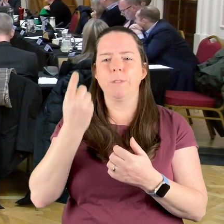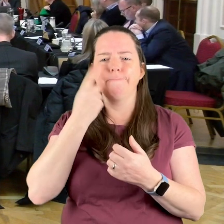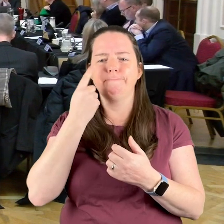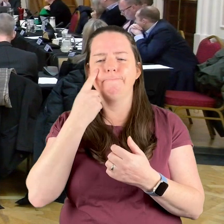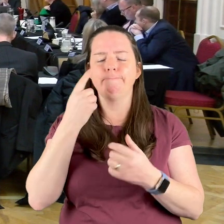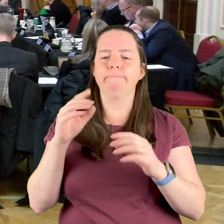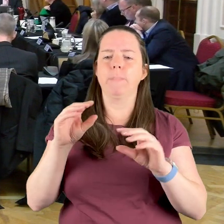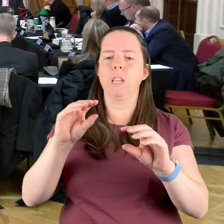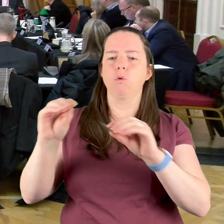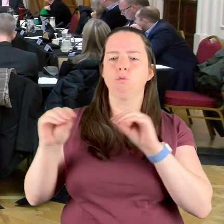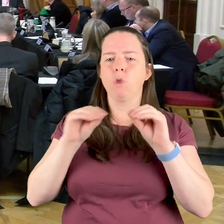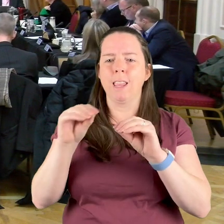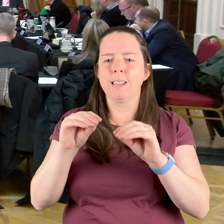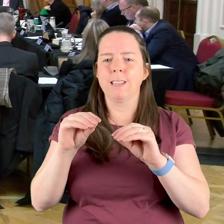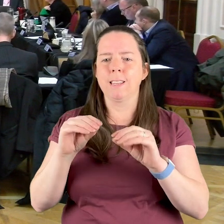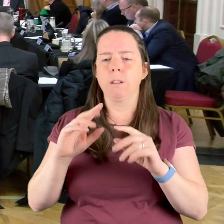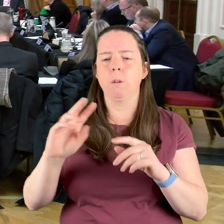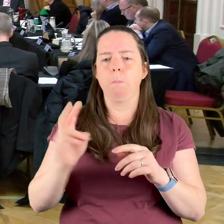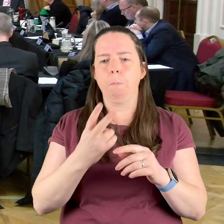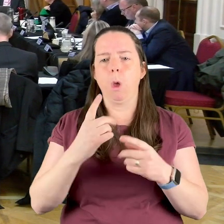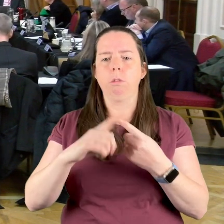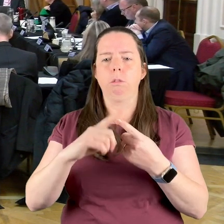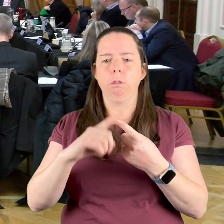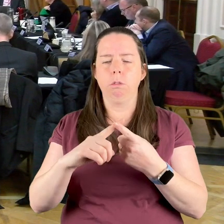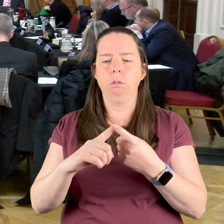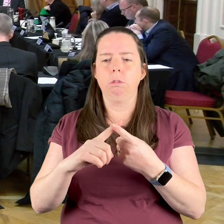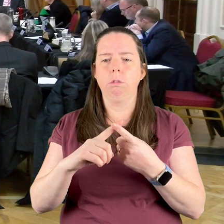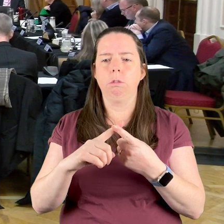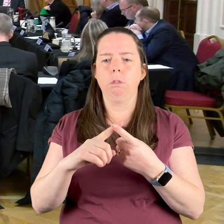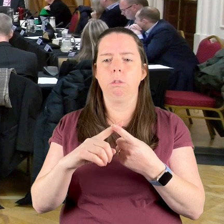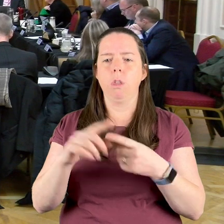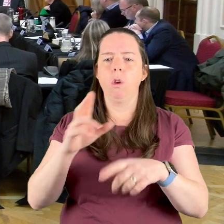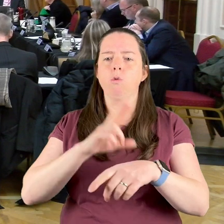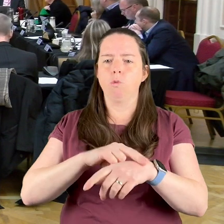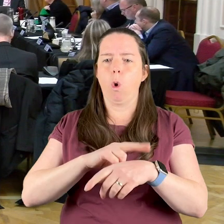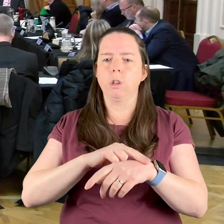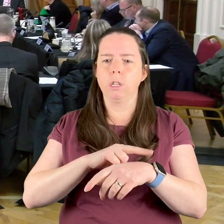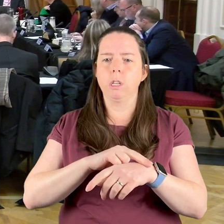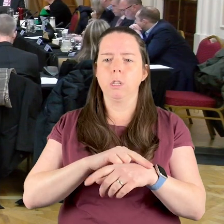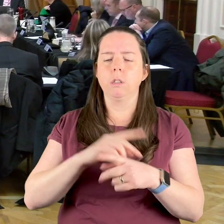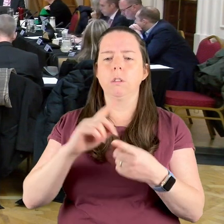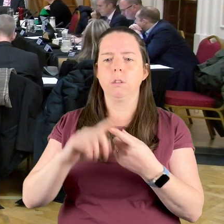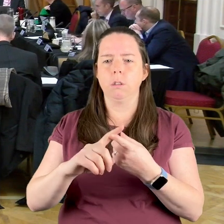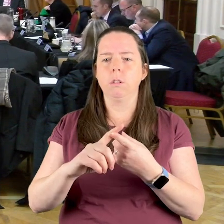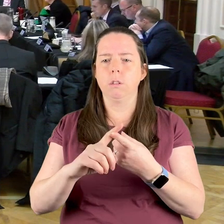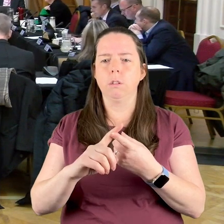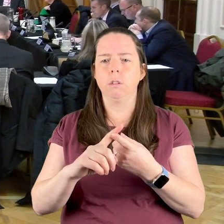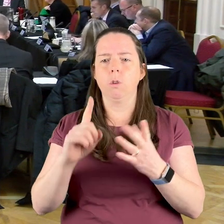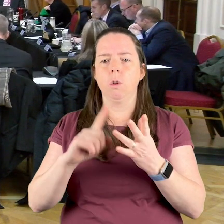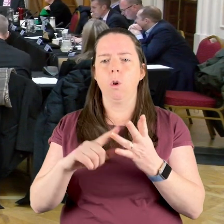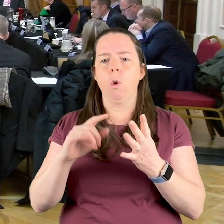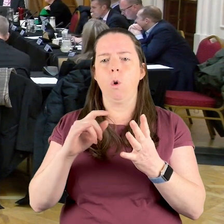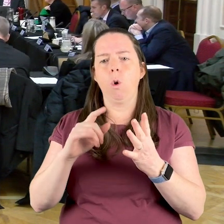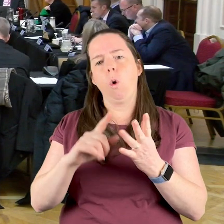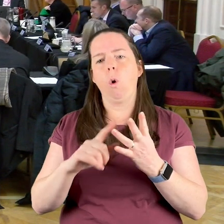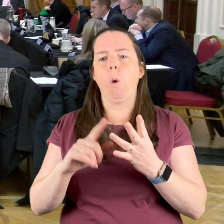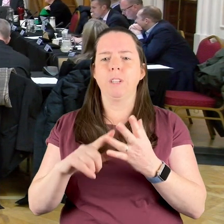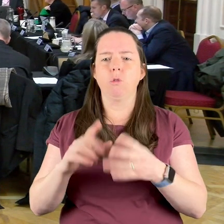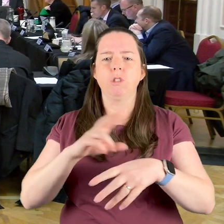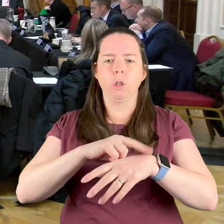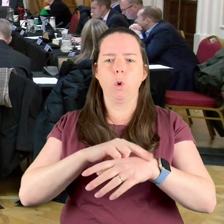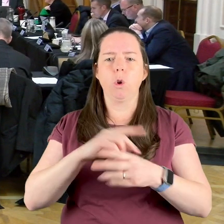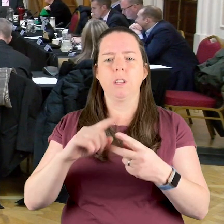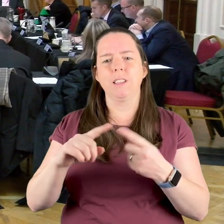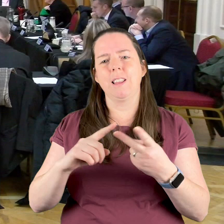things for me is how, number one, how do we look at the training of both obstetricians